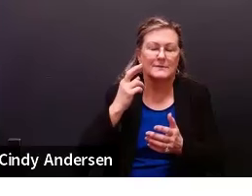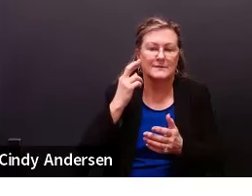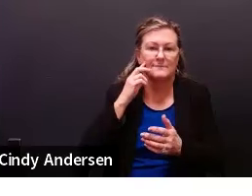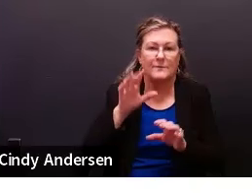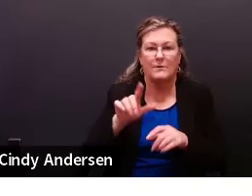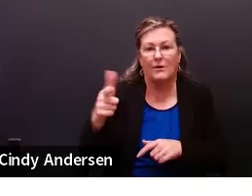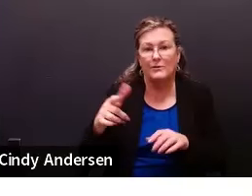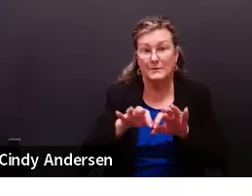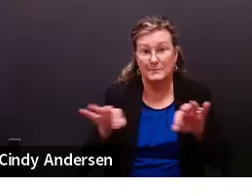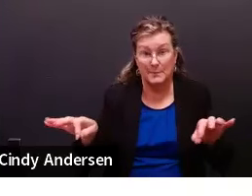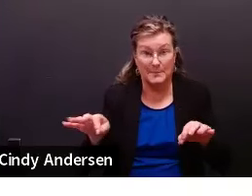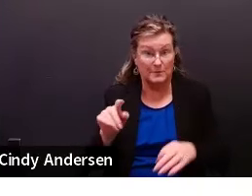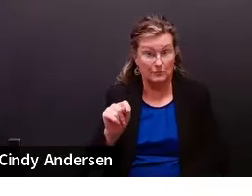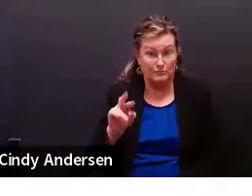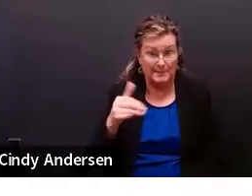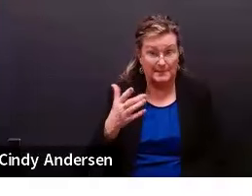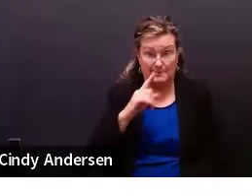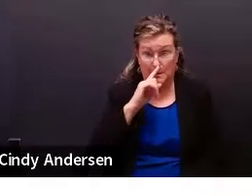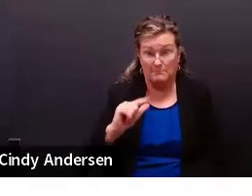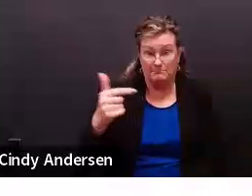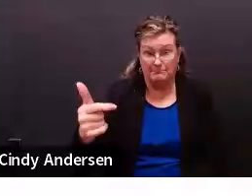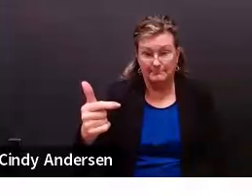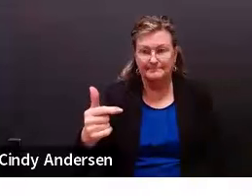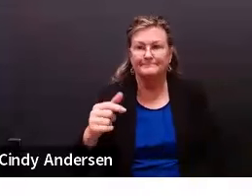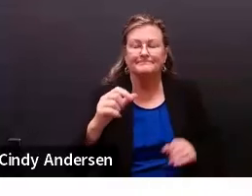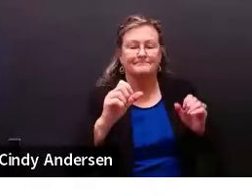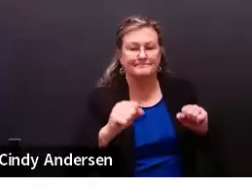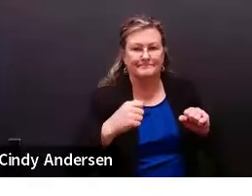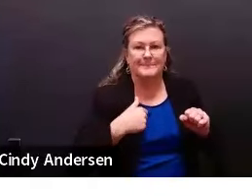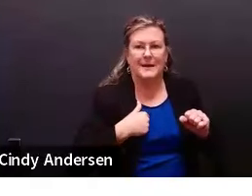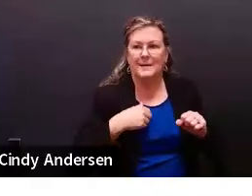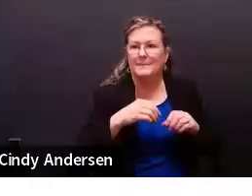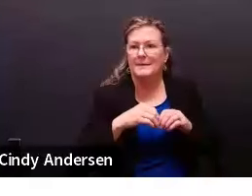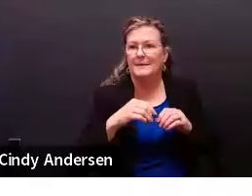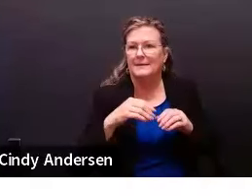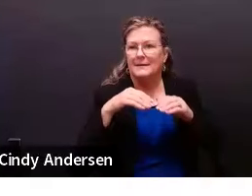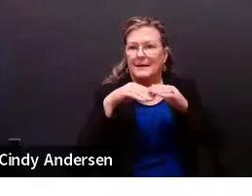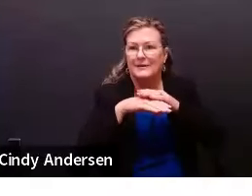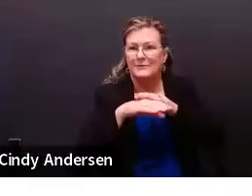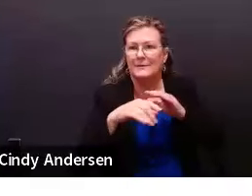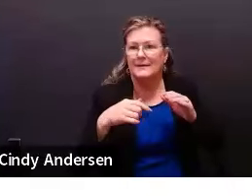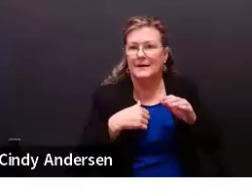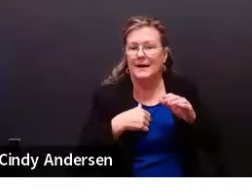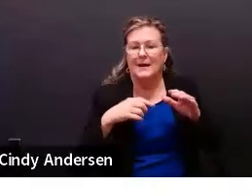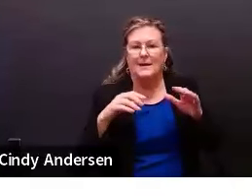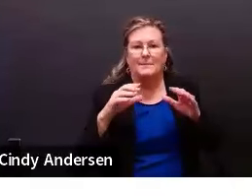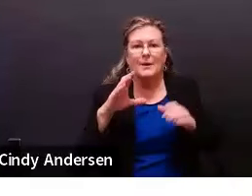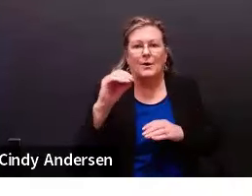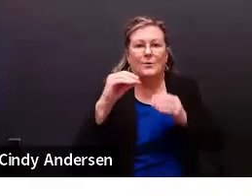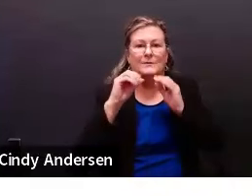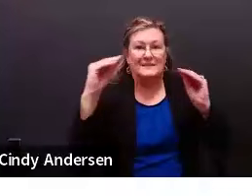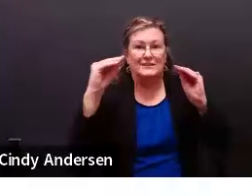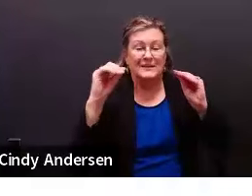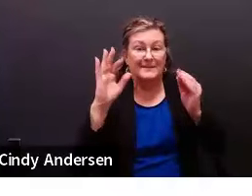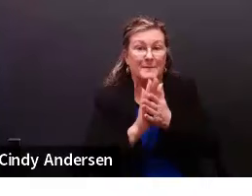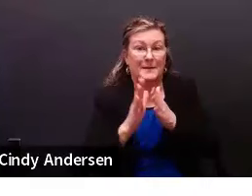Tracy, are you in a place where you can go ahead? All right. I am. I'm sitting in an entryway here out doing some co-teaching stuff. So if it gets